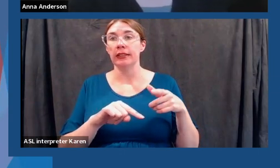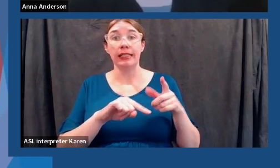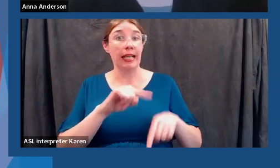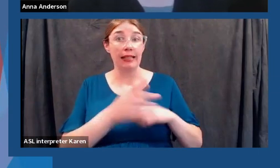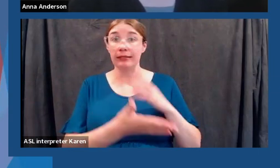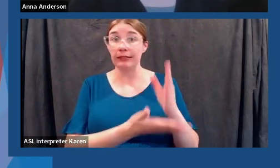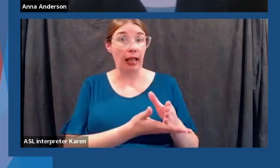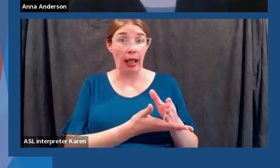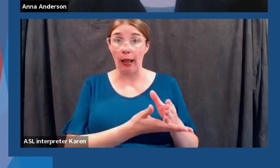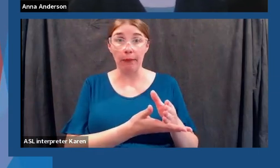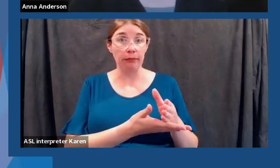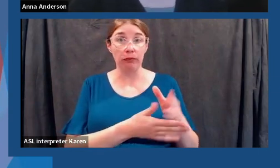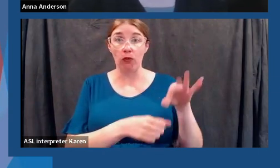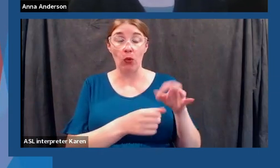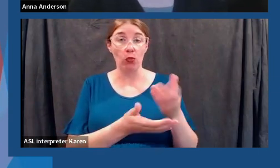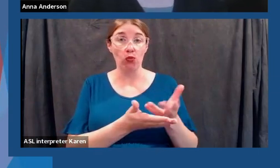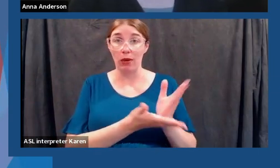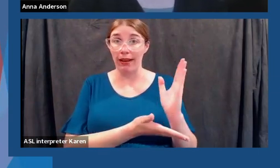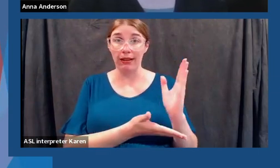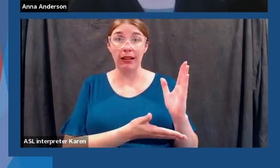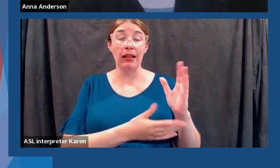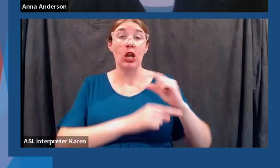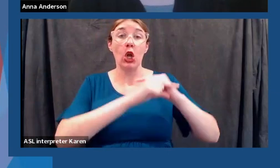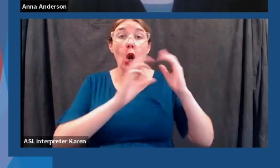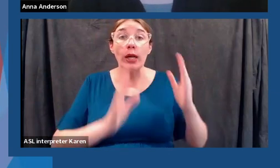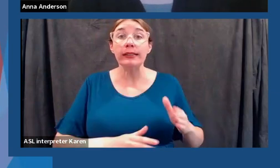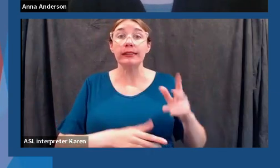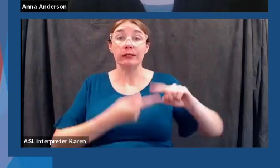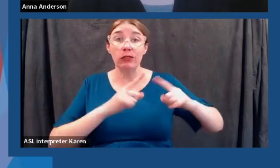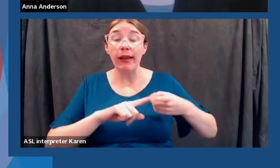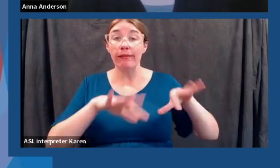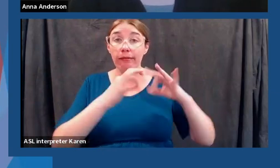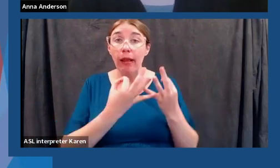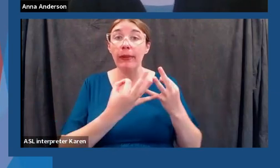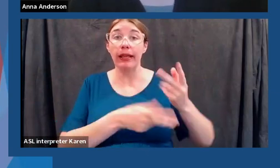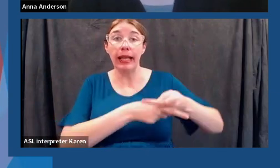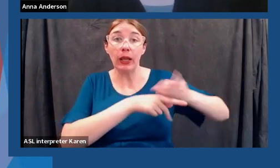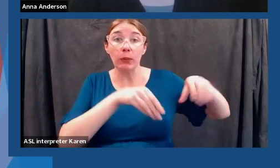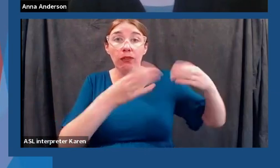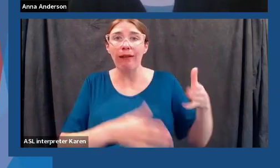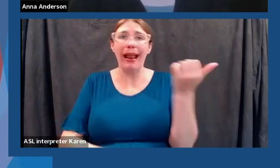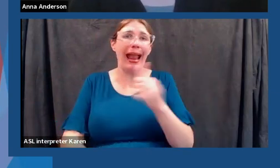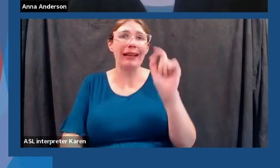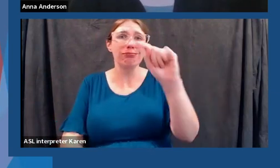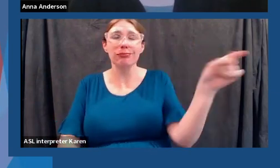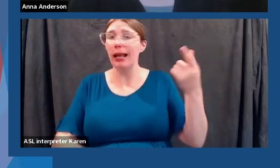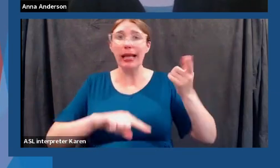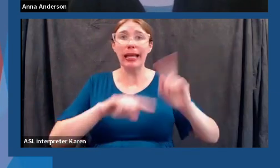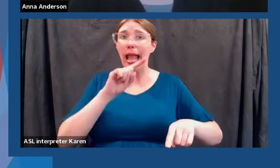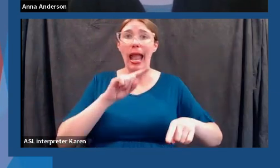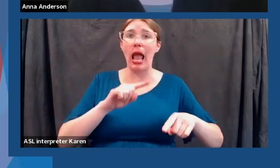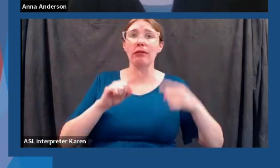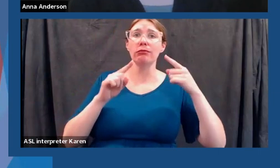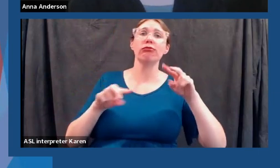Guardians, family members, friends, care providers, or any other person cannot